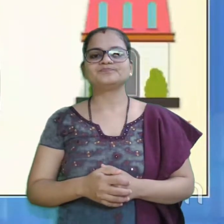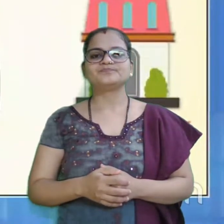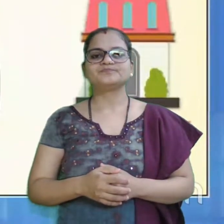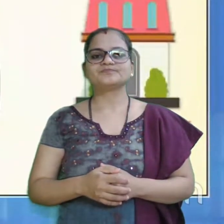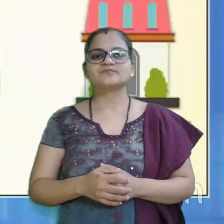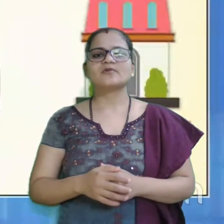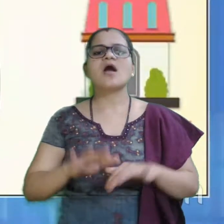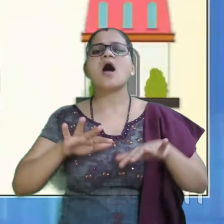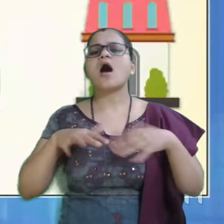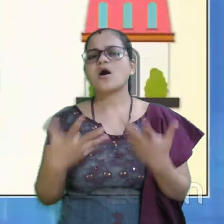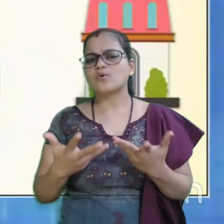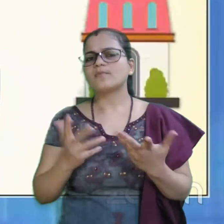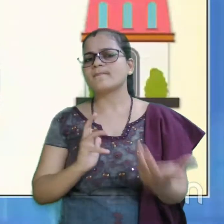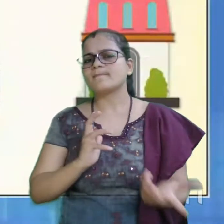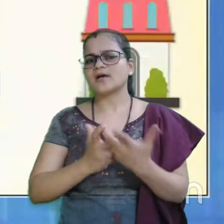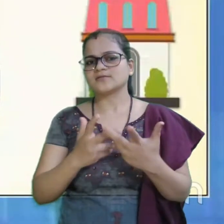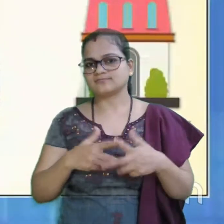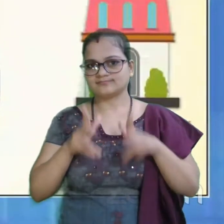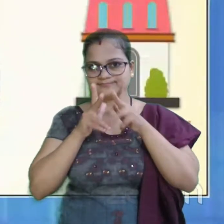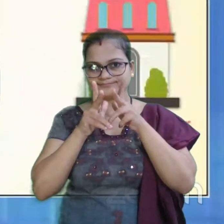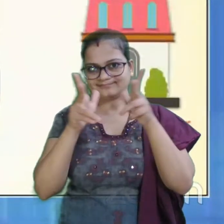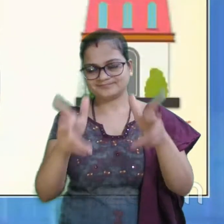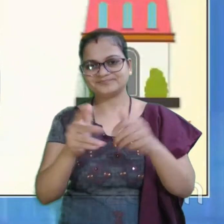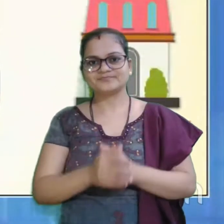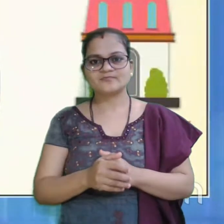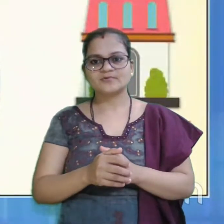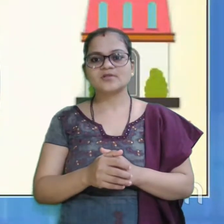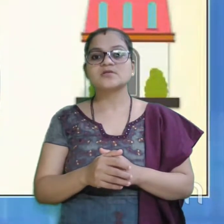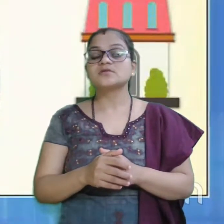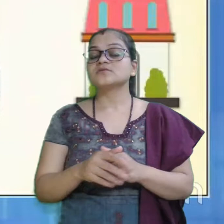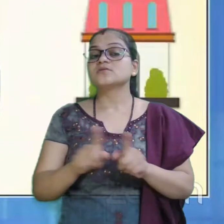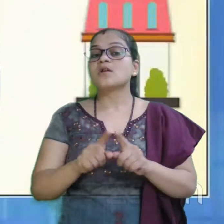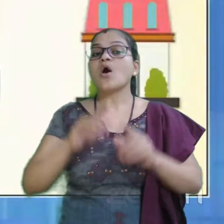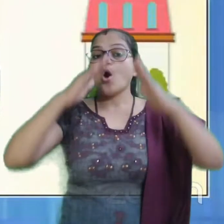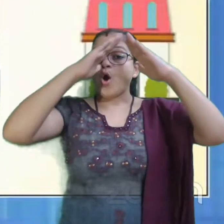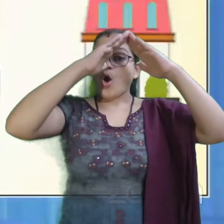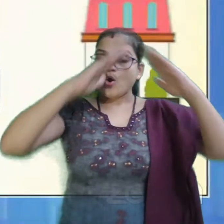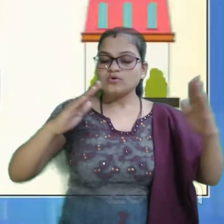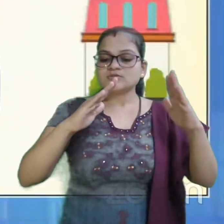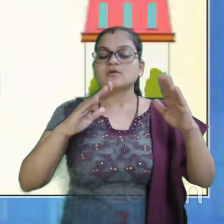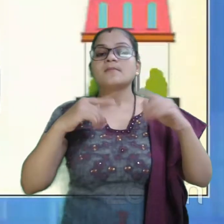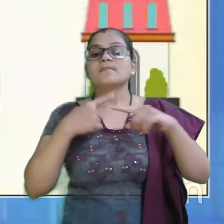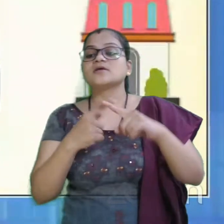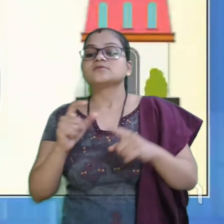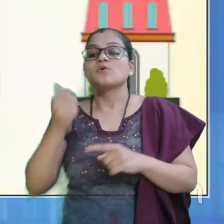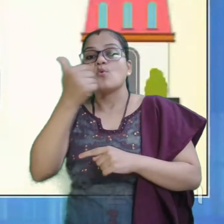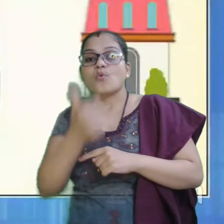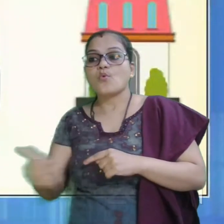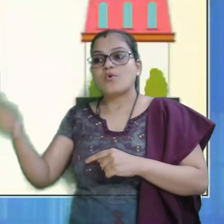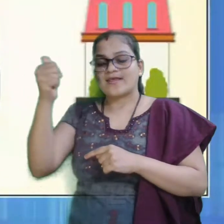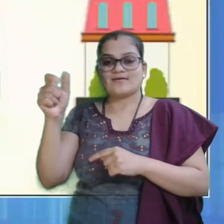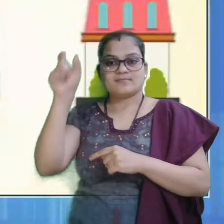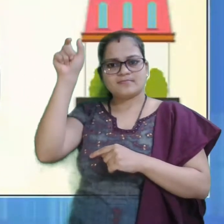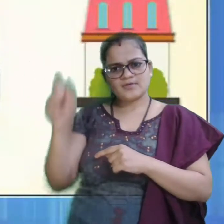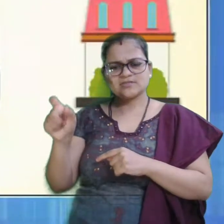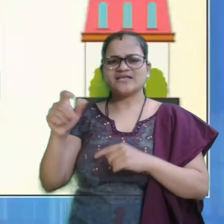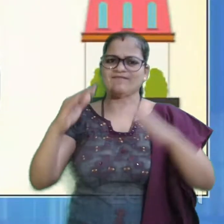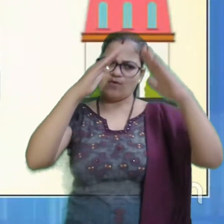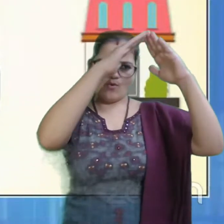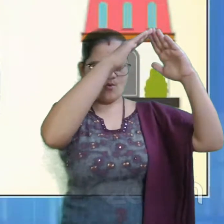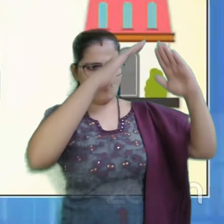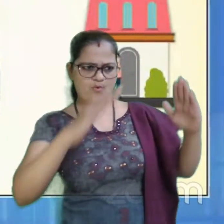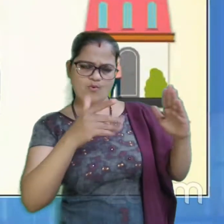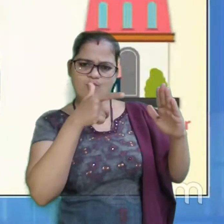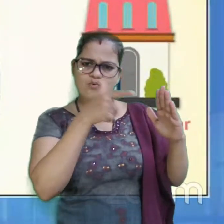have another metaphor for the soul and body. It is the house and the owner. For example, as you